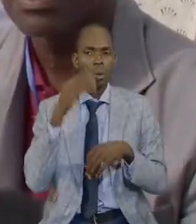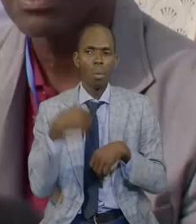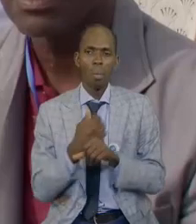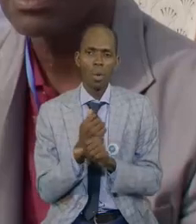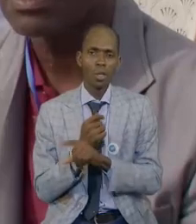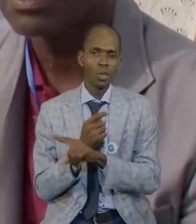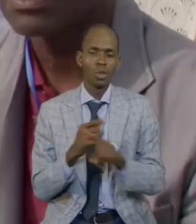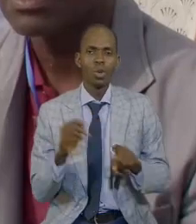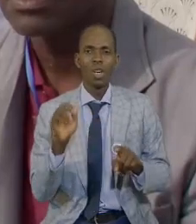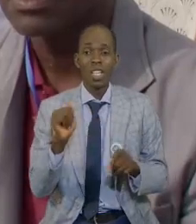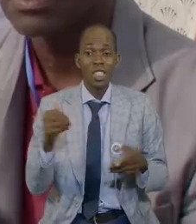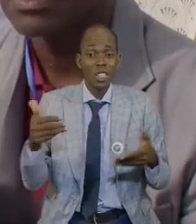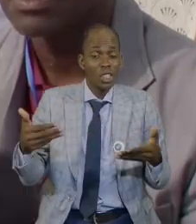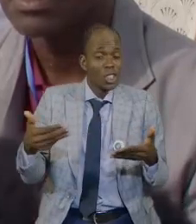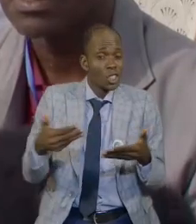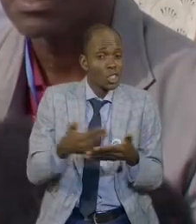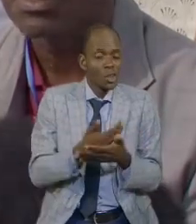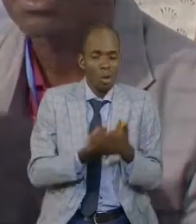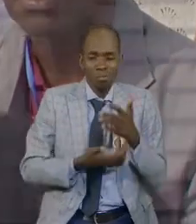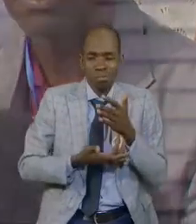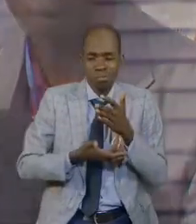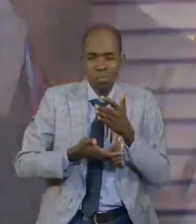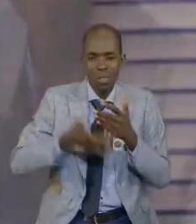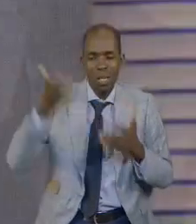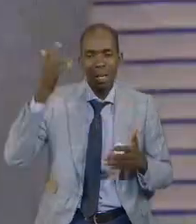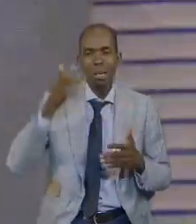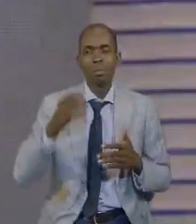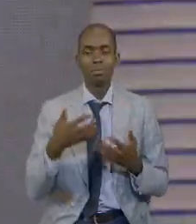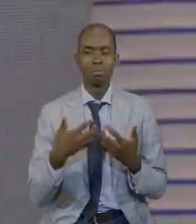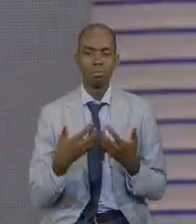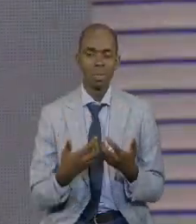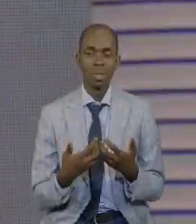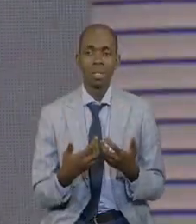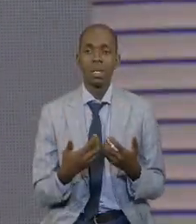new sharp stretching instrument having teeth